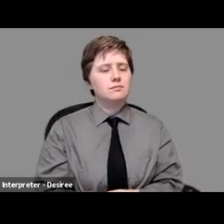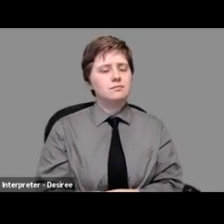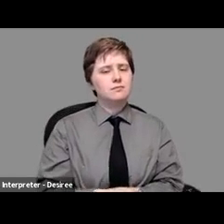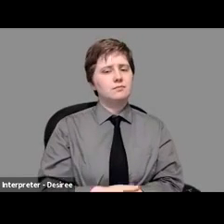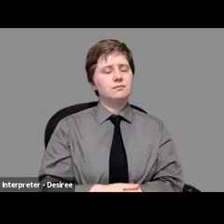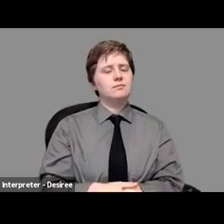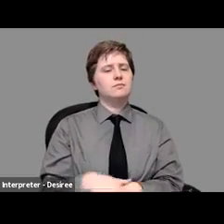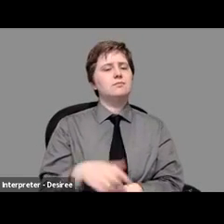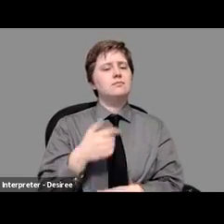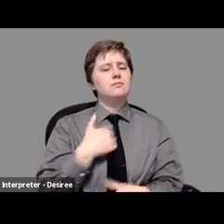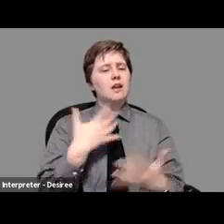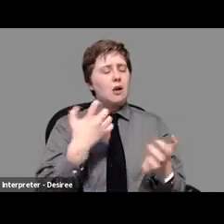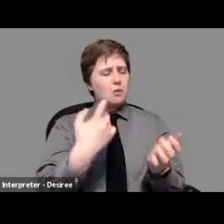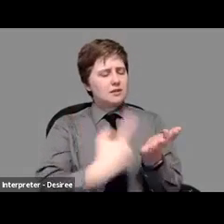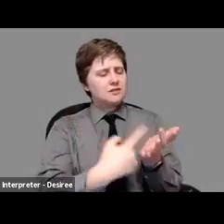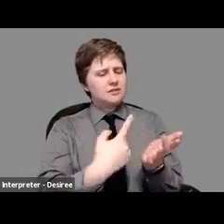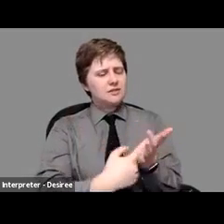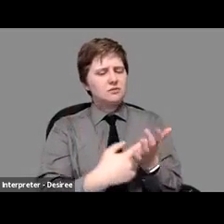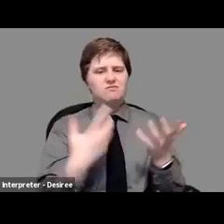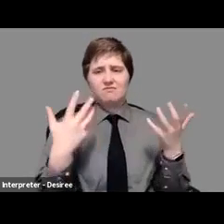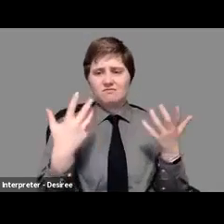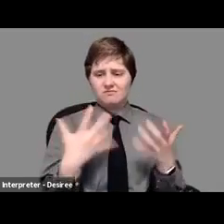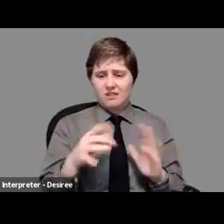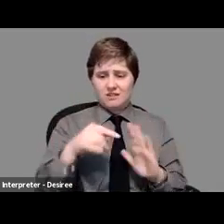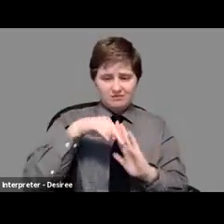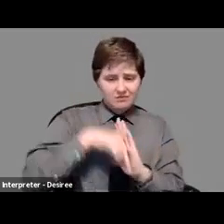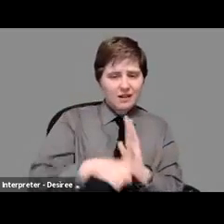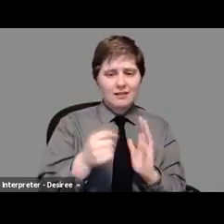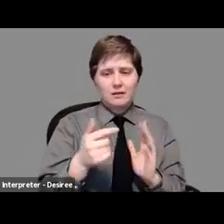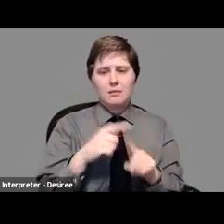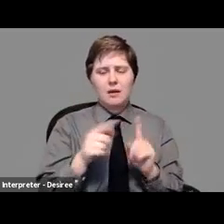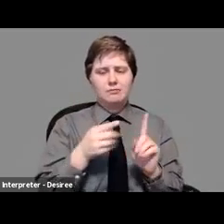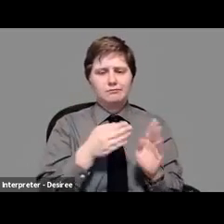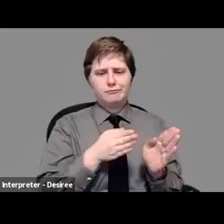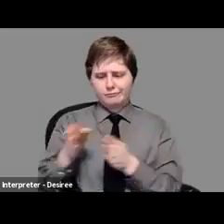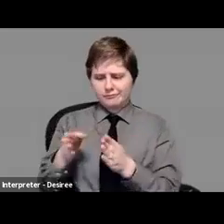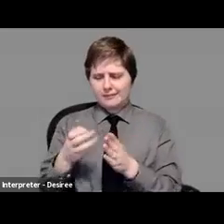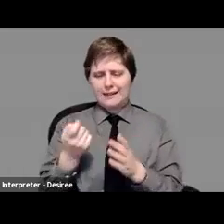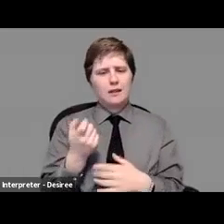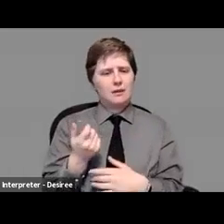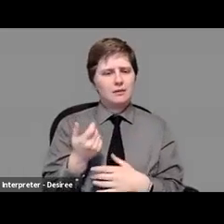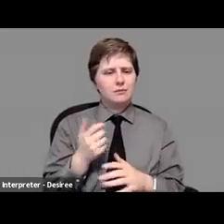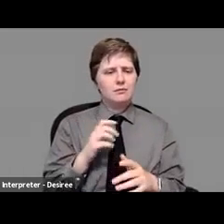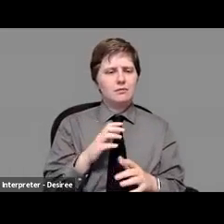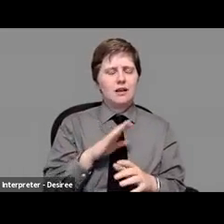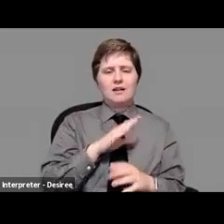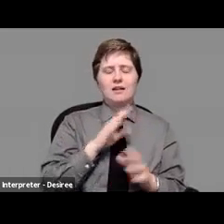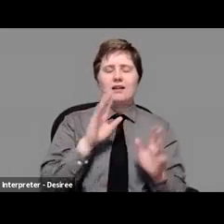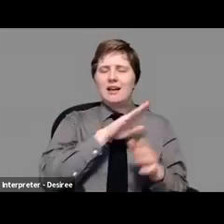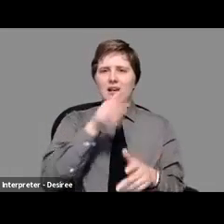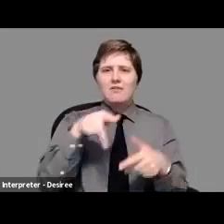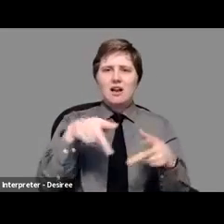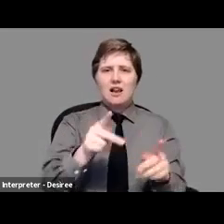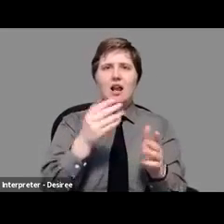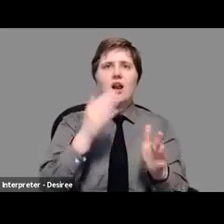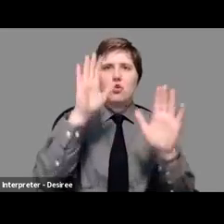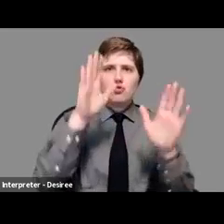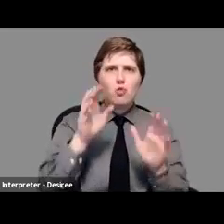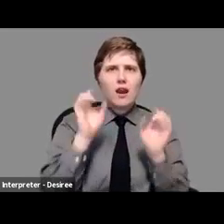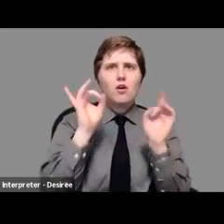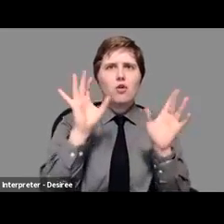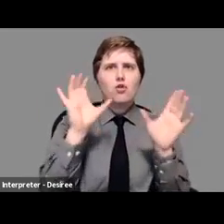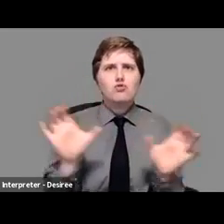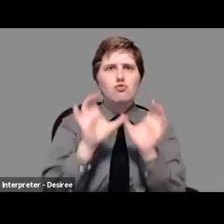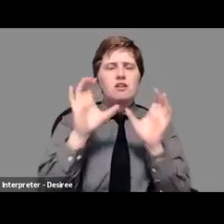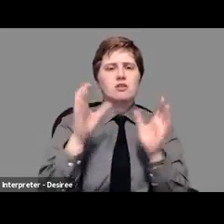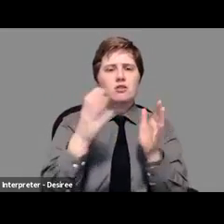kind of want to talk about, we've already kind of dug in this, but I want to take a different direction. Never let a great crisis go to waste. It's an opportunity to do things